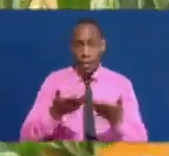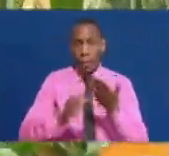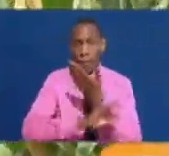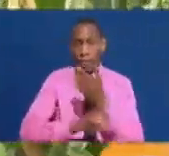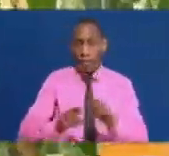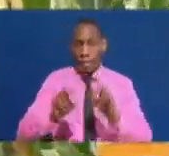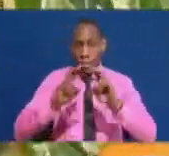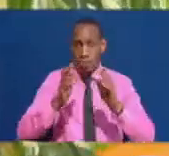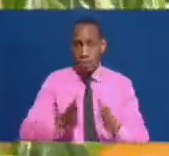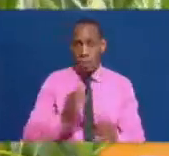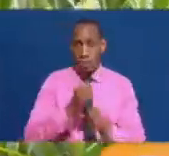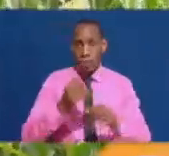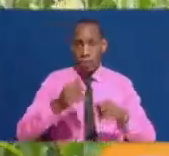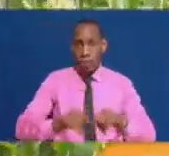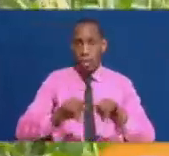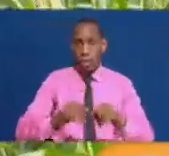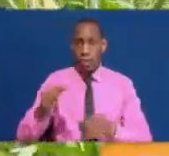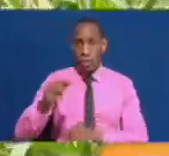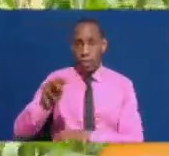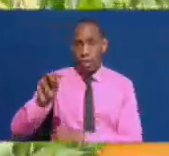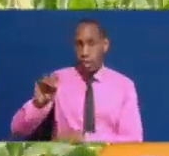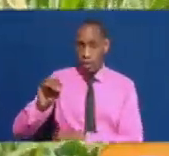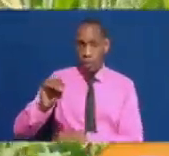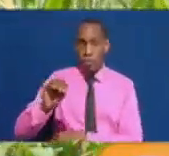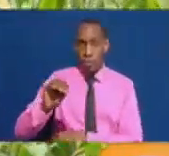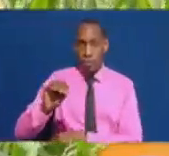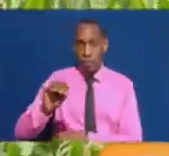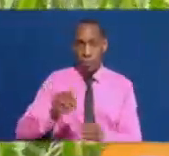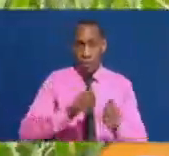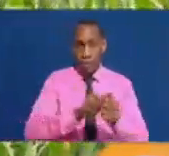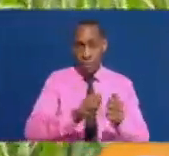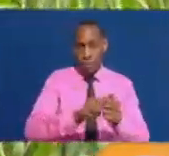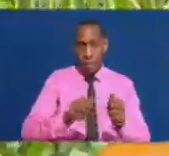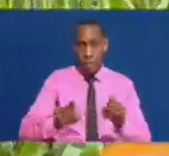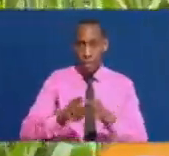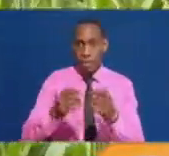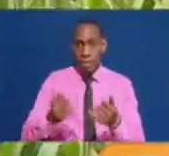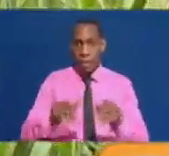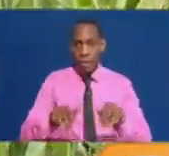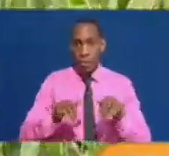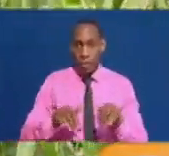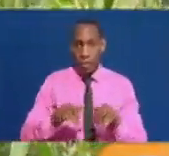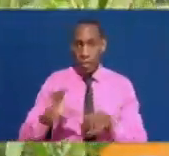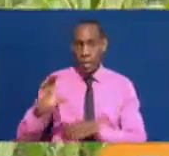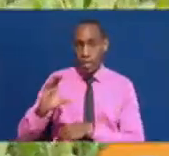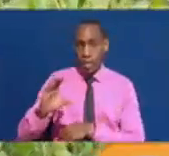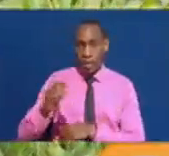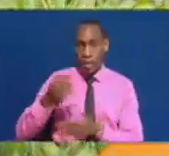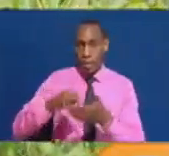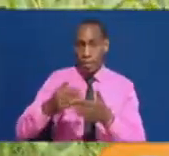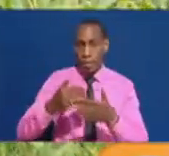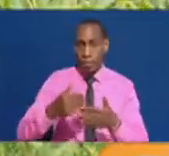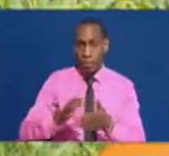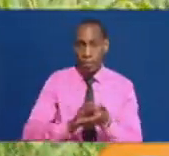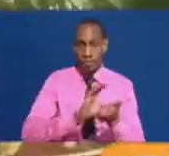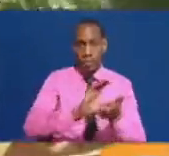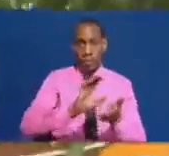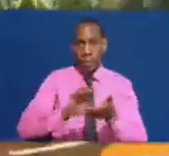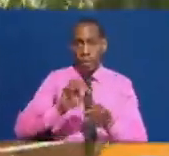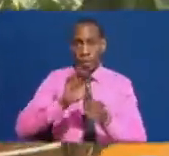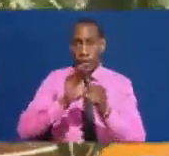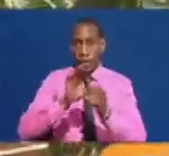been conducting trials on the genetically modified version of the crop. It is now awaiting cabinet approval before release to